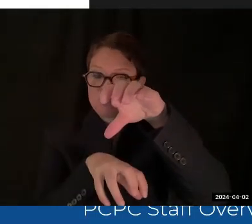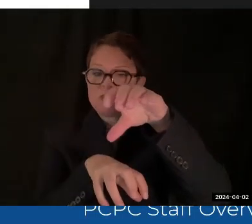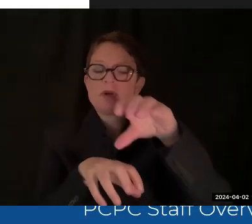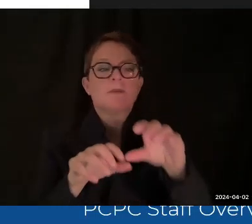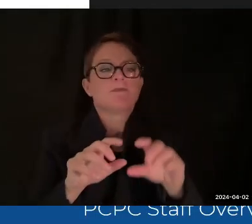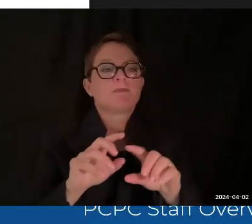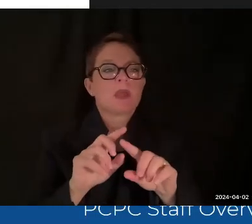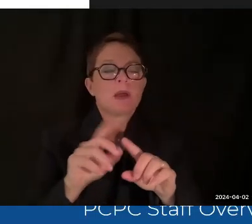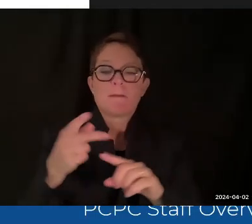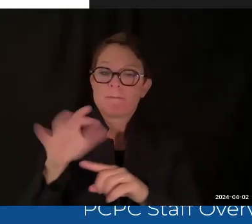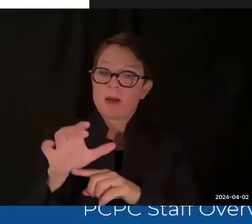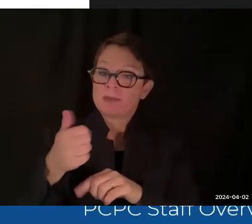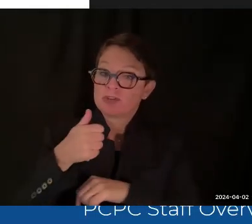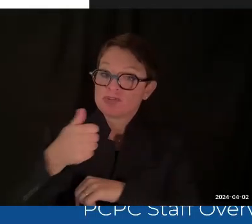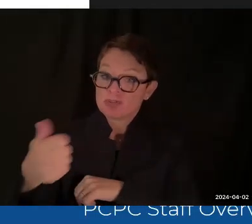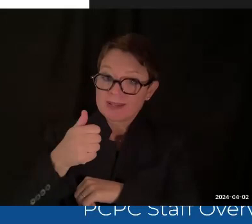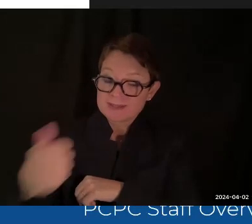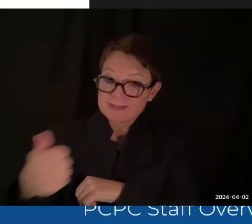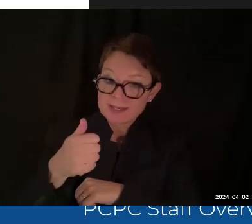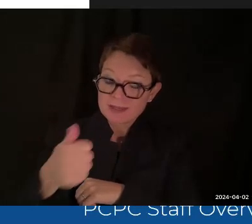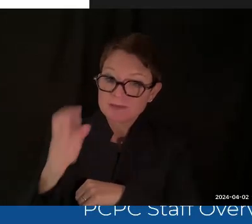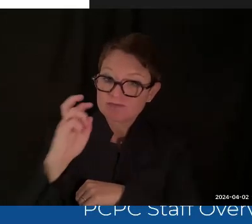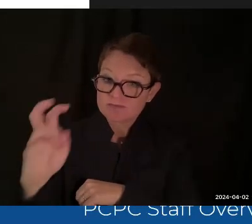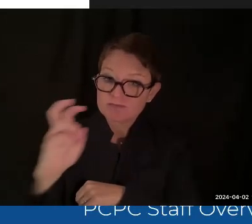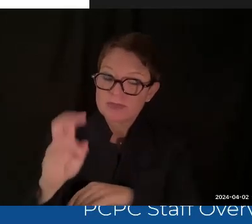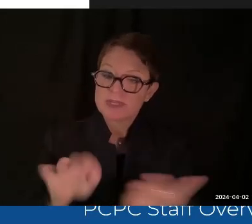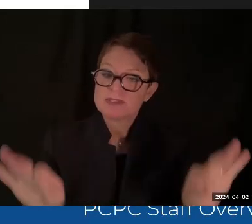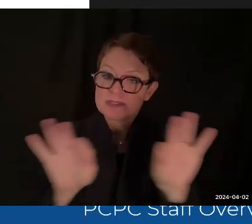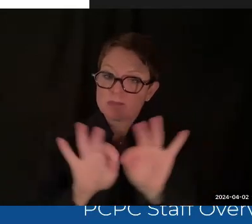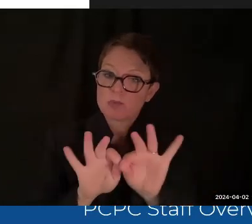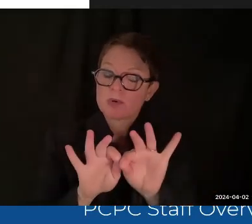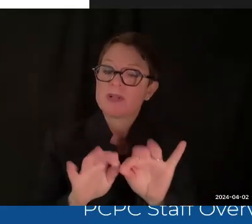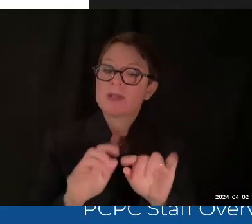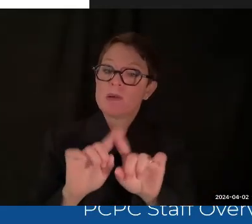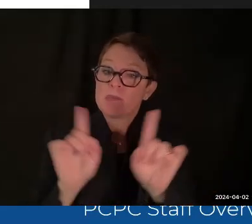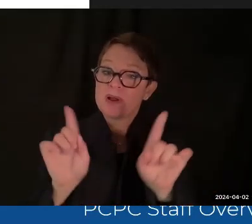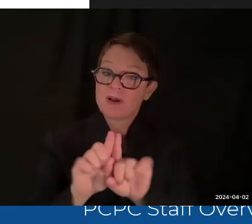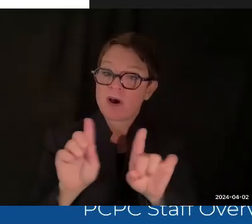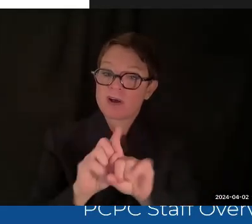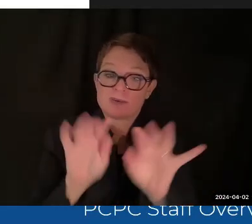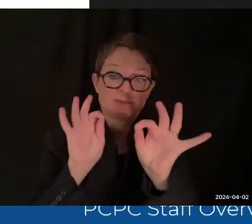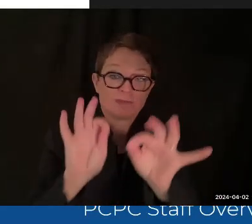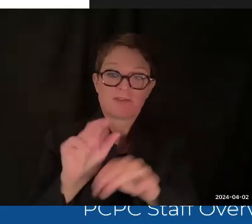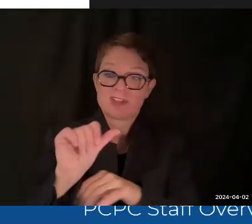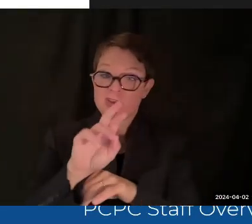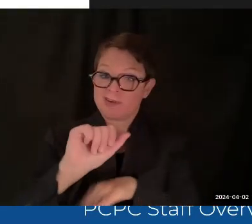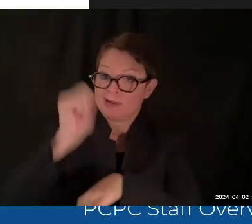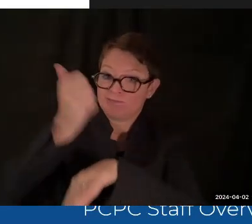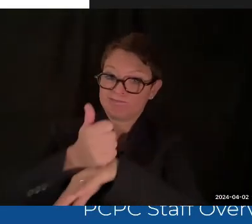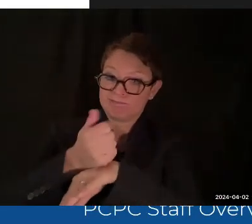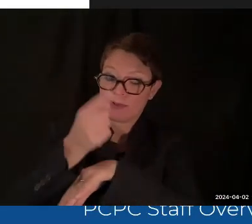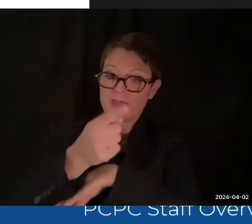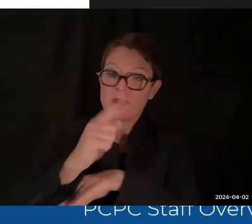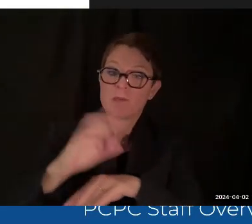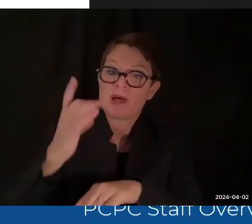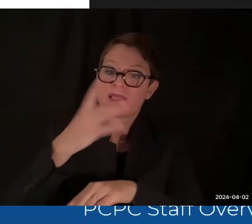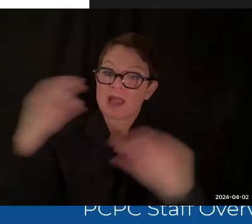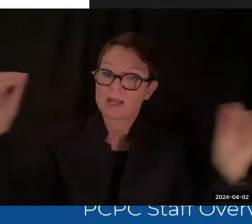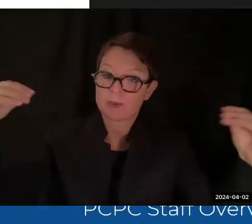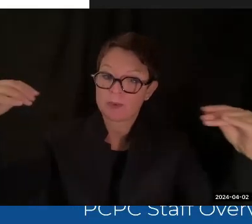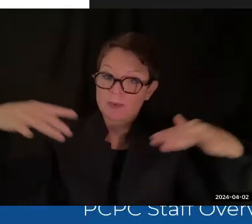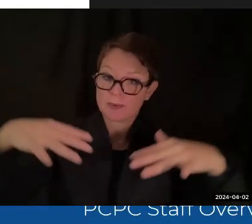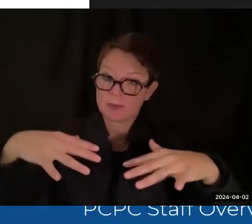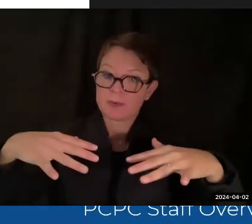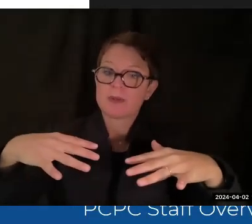public transit connections are an excellent reason for placing an arena at this location, but to make sure that light can still get down into